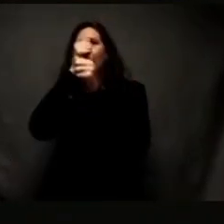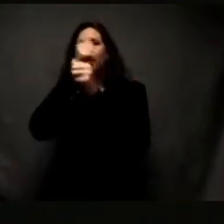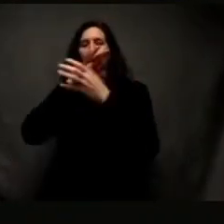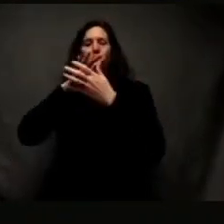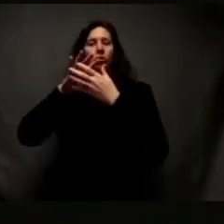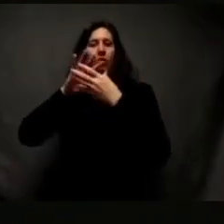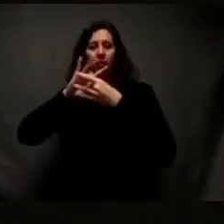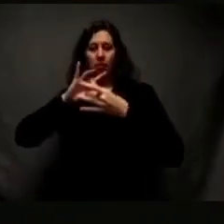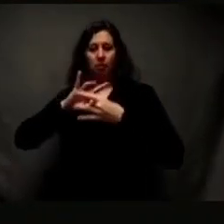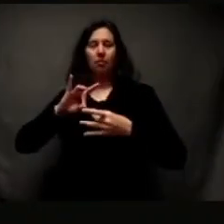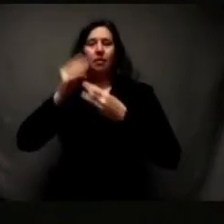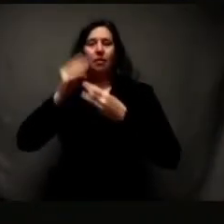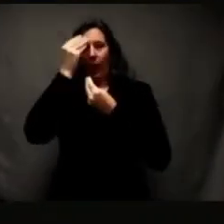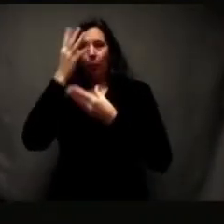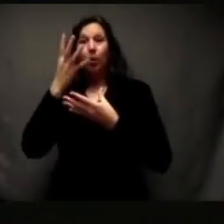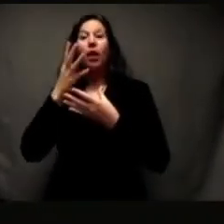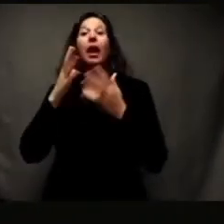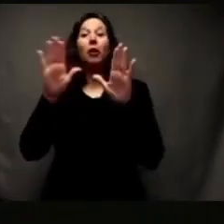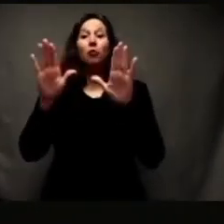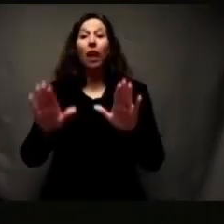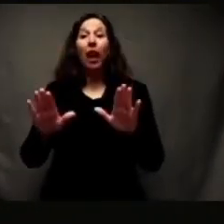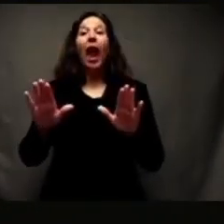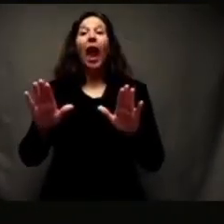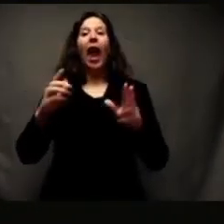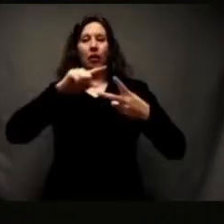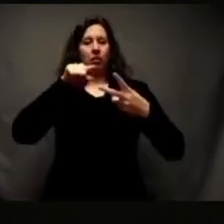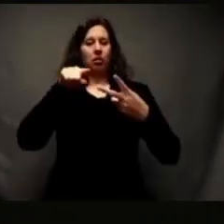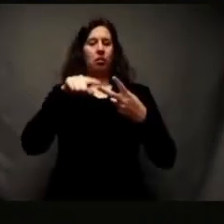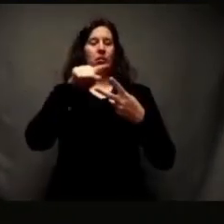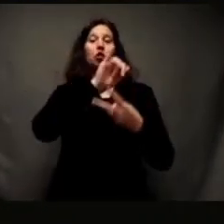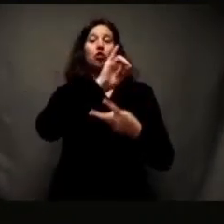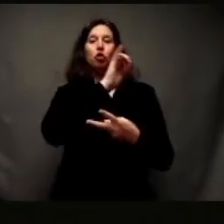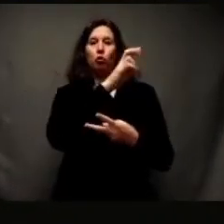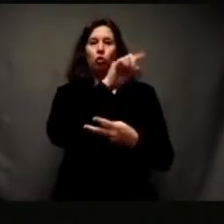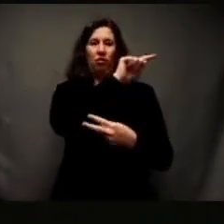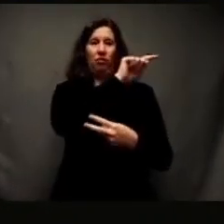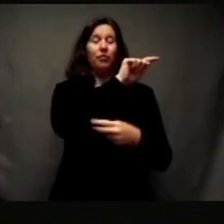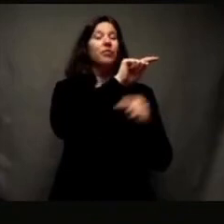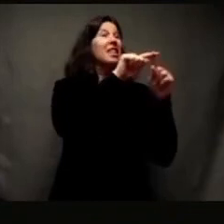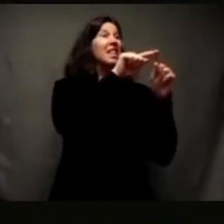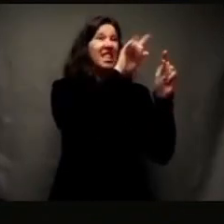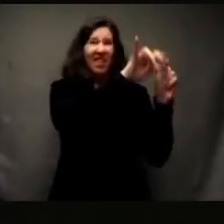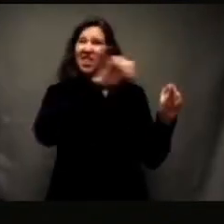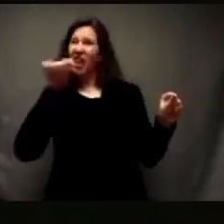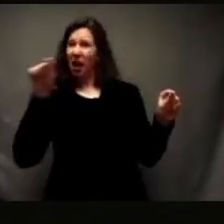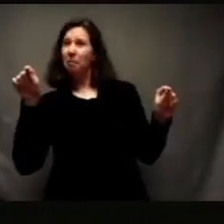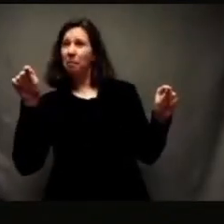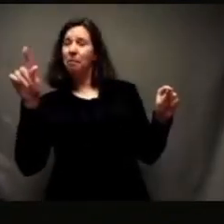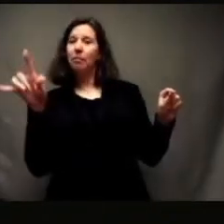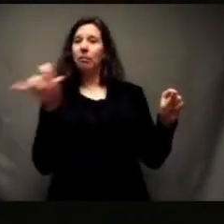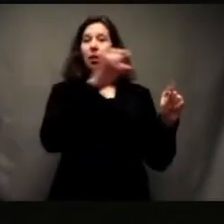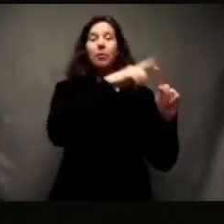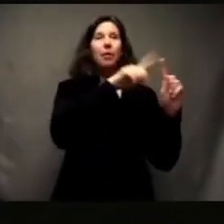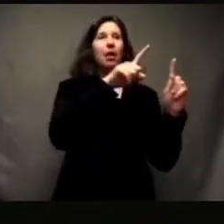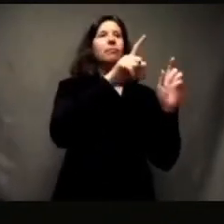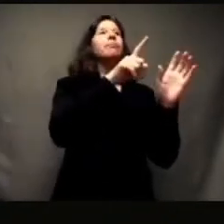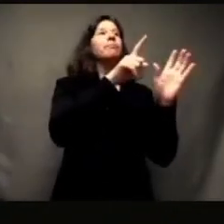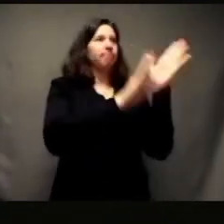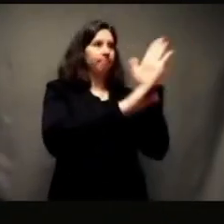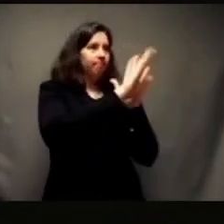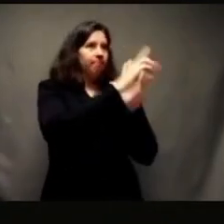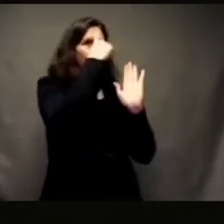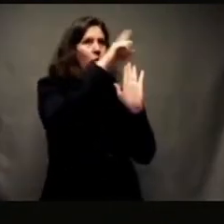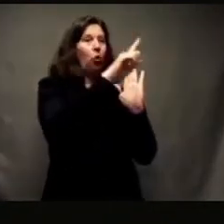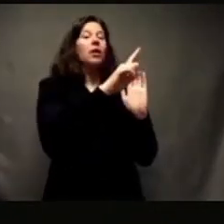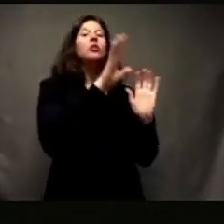great. And we have ScratchJr. ScratchJr has a lot of the same things as Scratch, but it's designed for children